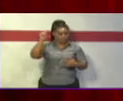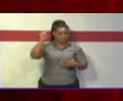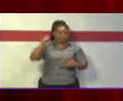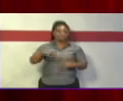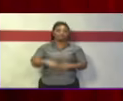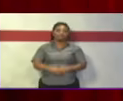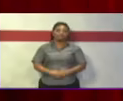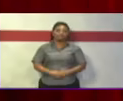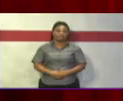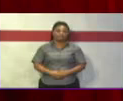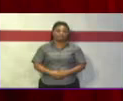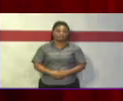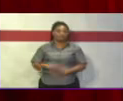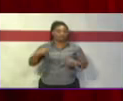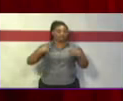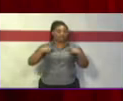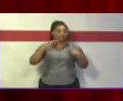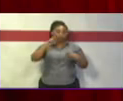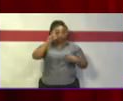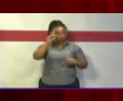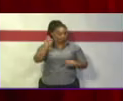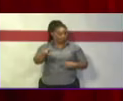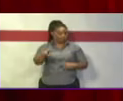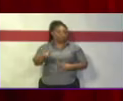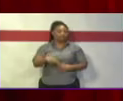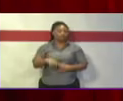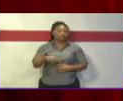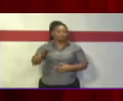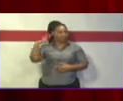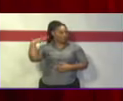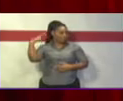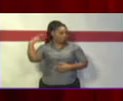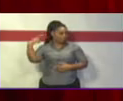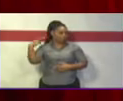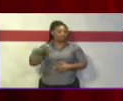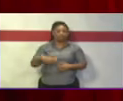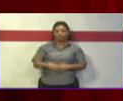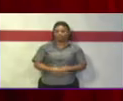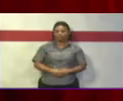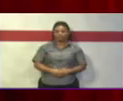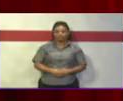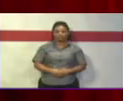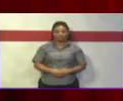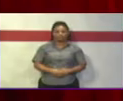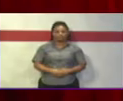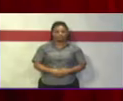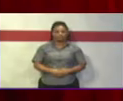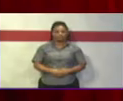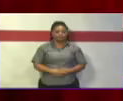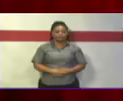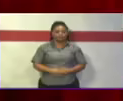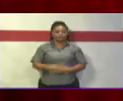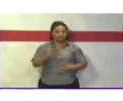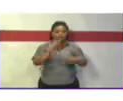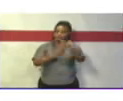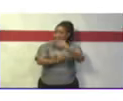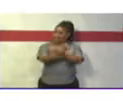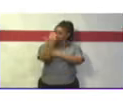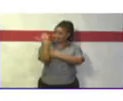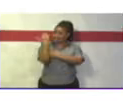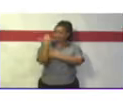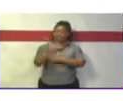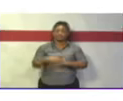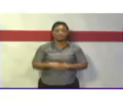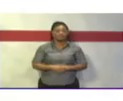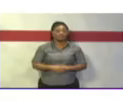the 2 questions from Radio Tambourine. Good morning. Yes. Good morning, Clayton Clark, Radio Tambourine.